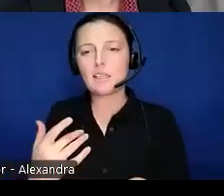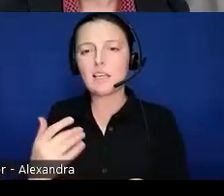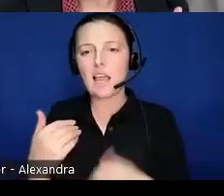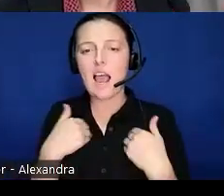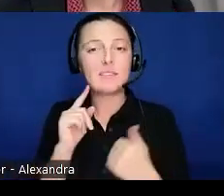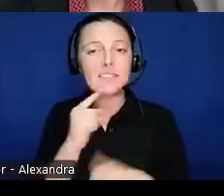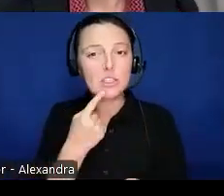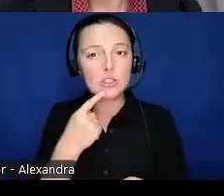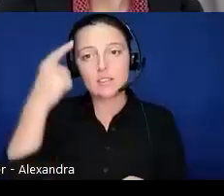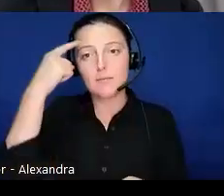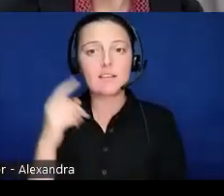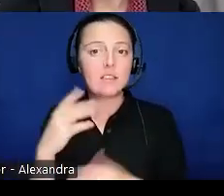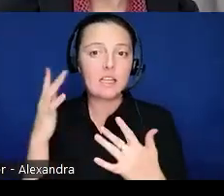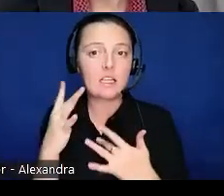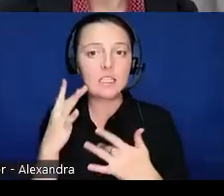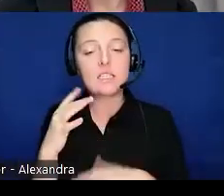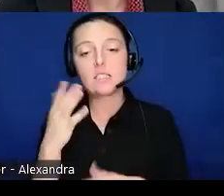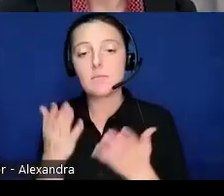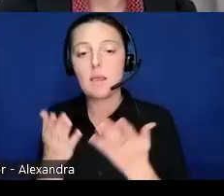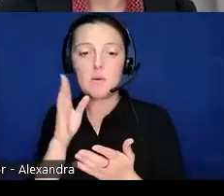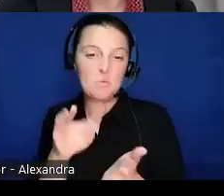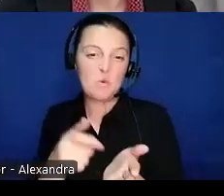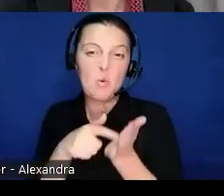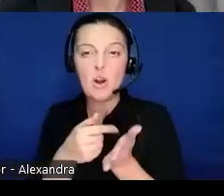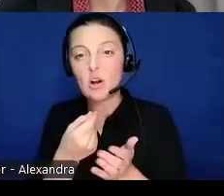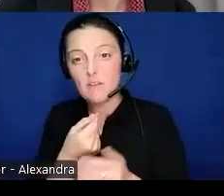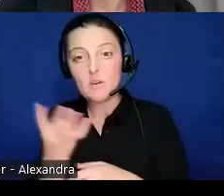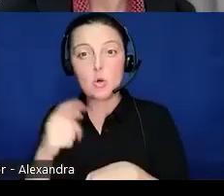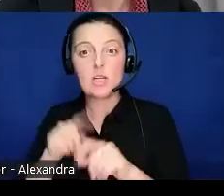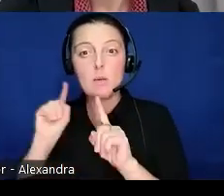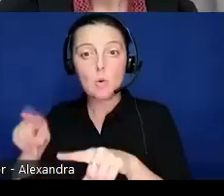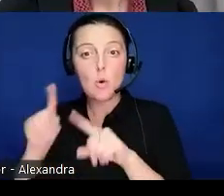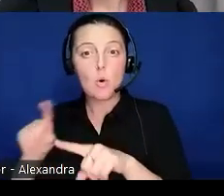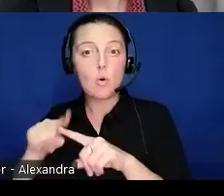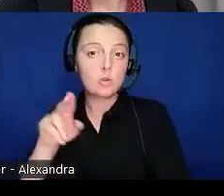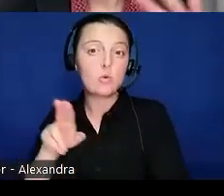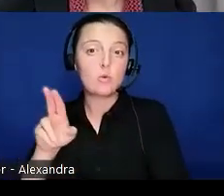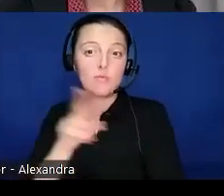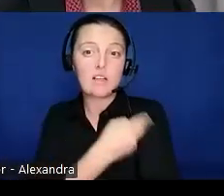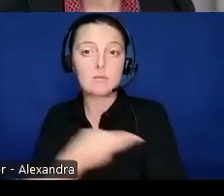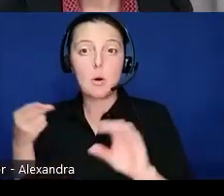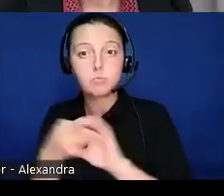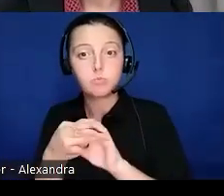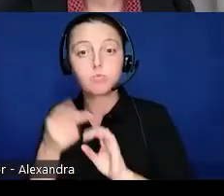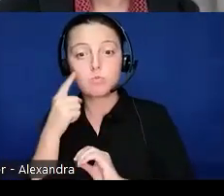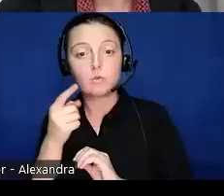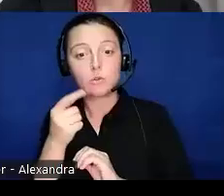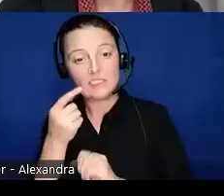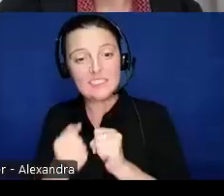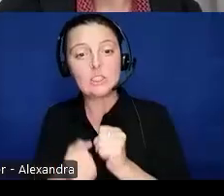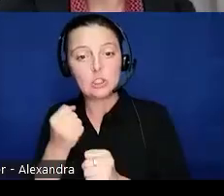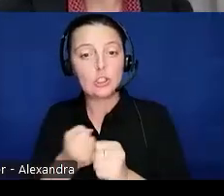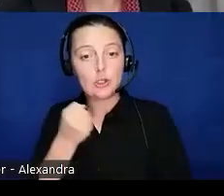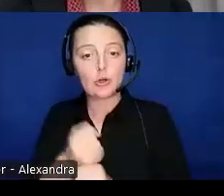illness requiring a certain number of hospitalizations per year to meet criteria for ACT. The people on an ACT team generally don't have